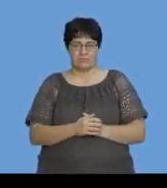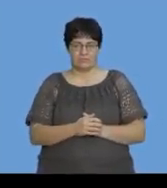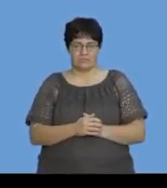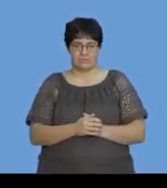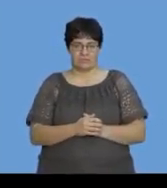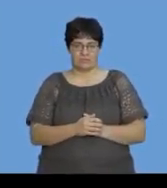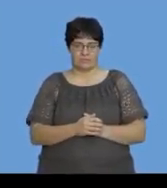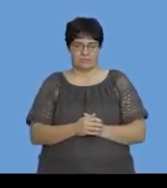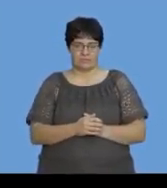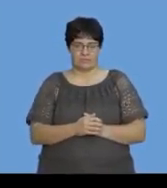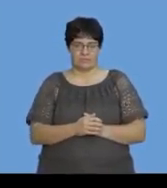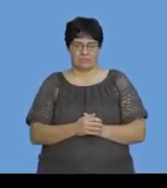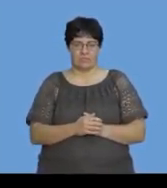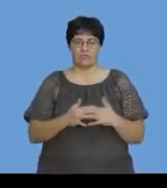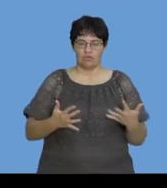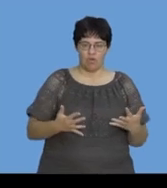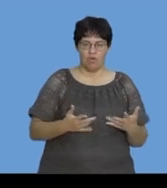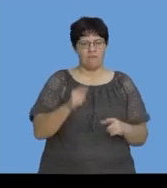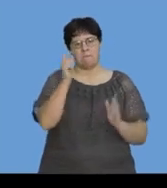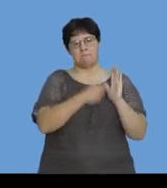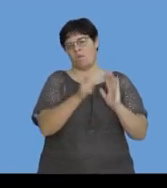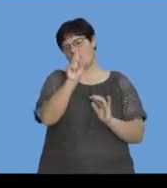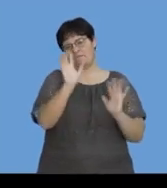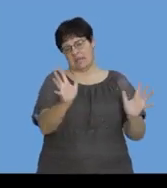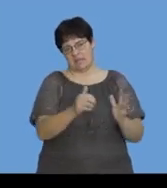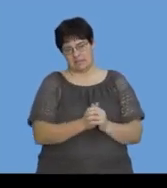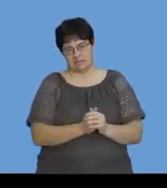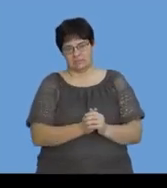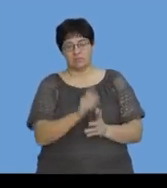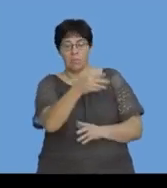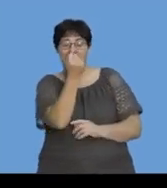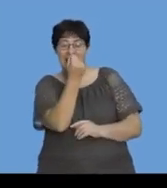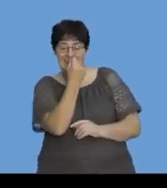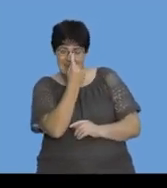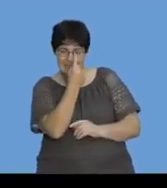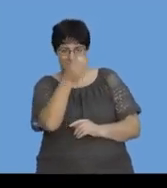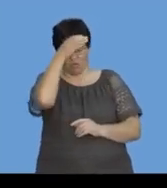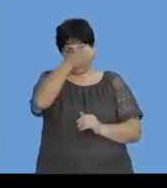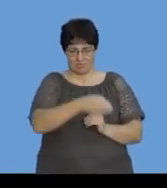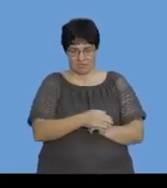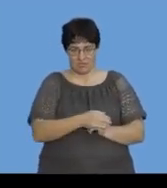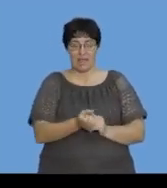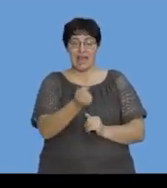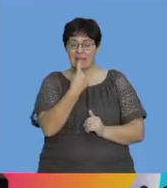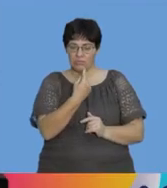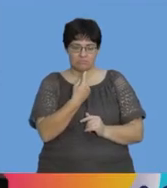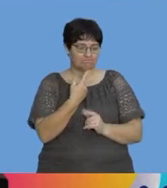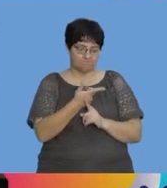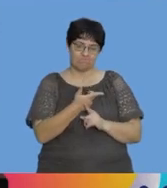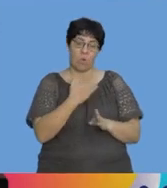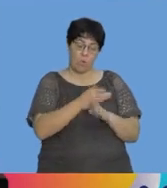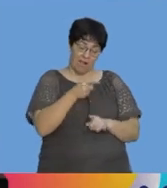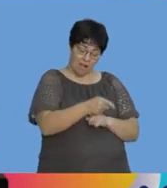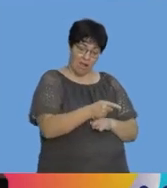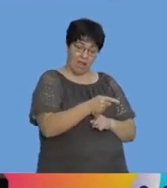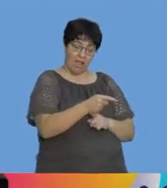or you could even say killed. It's only for 1 mark. Right. So you need to understand the concept. Antibiotics